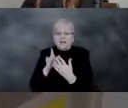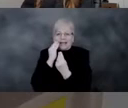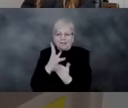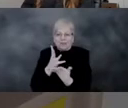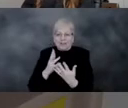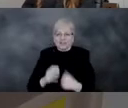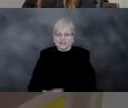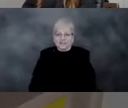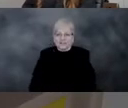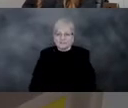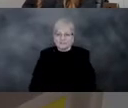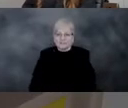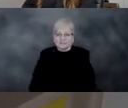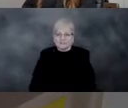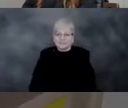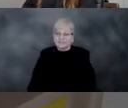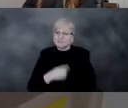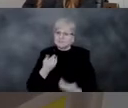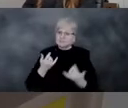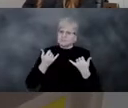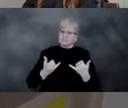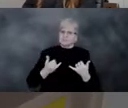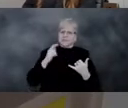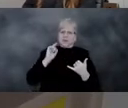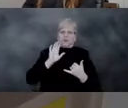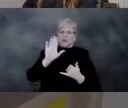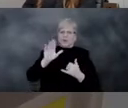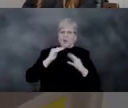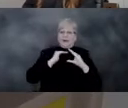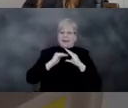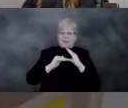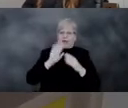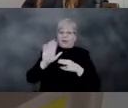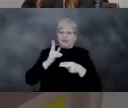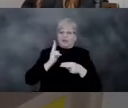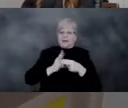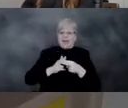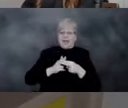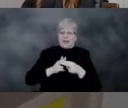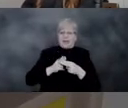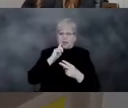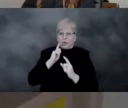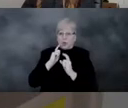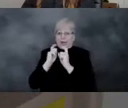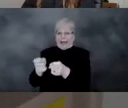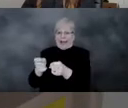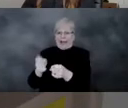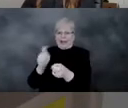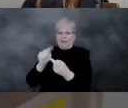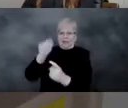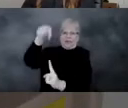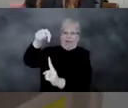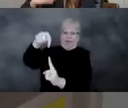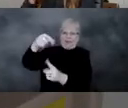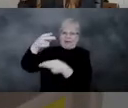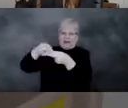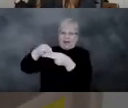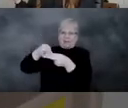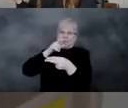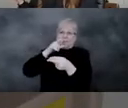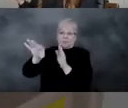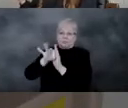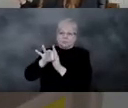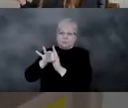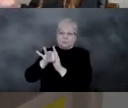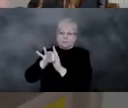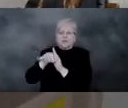this platform, you'll be able to share your email and name with this particular attendee. The recipient